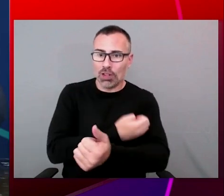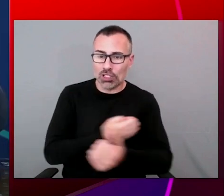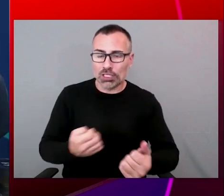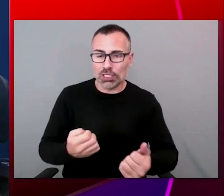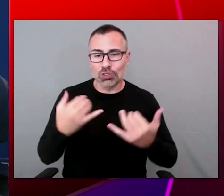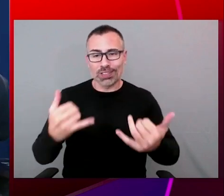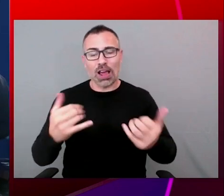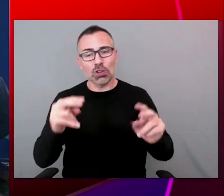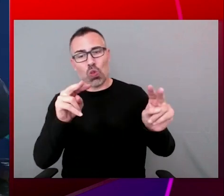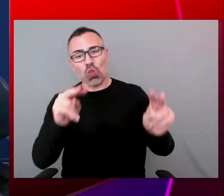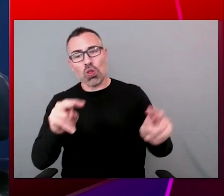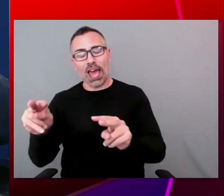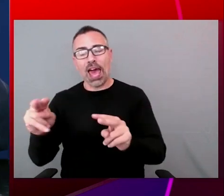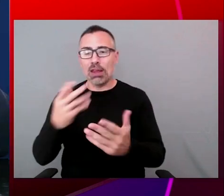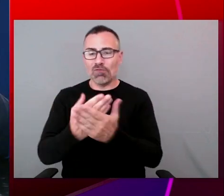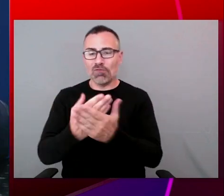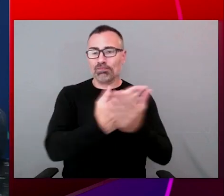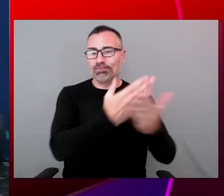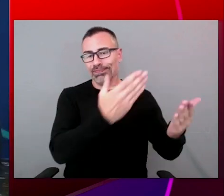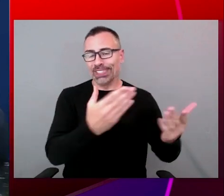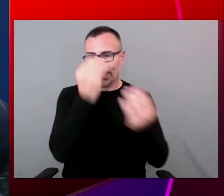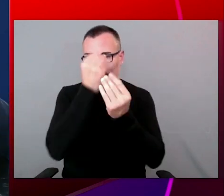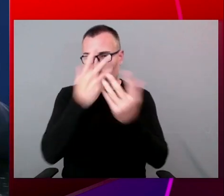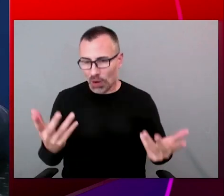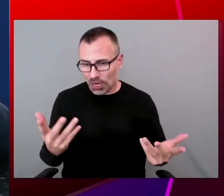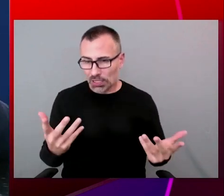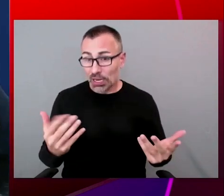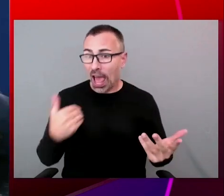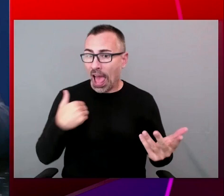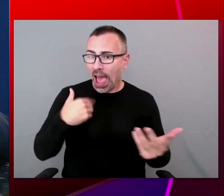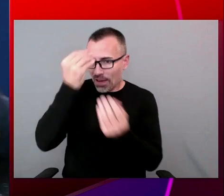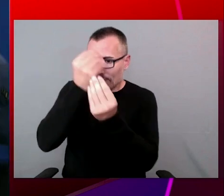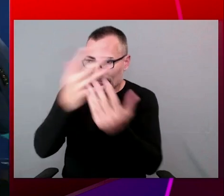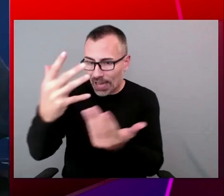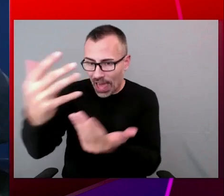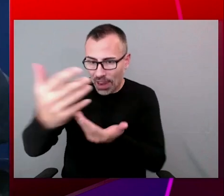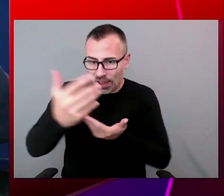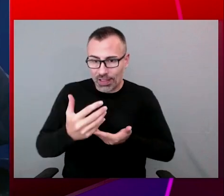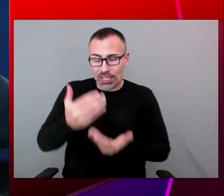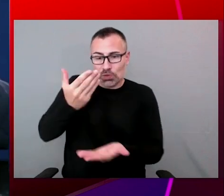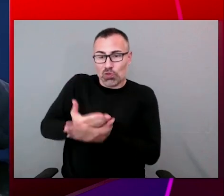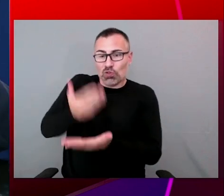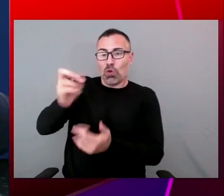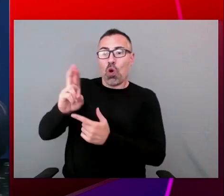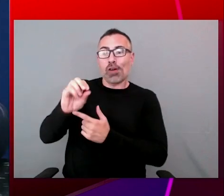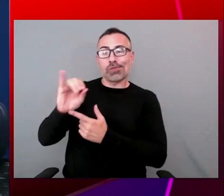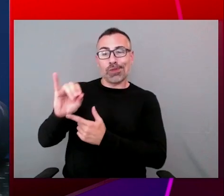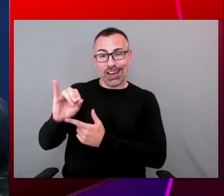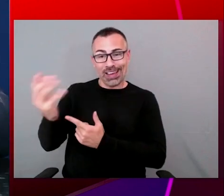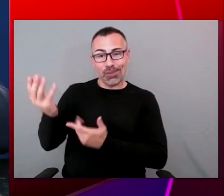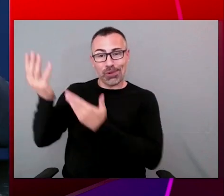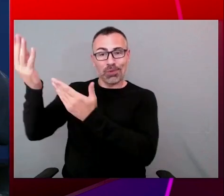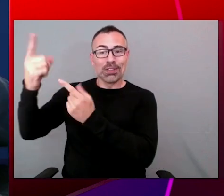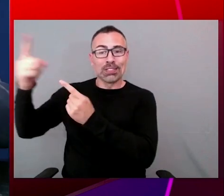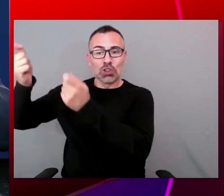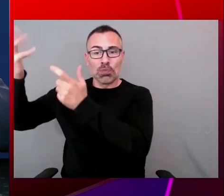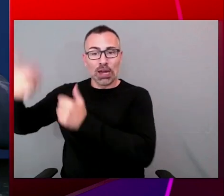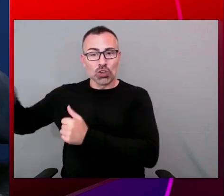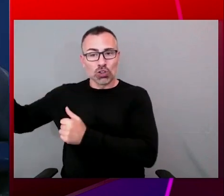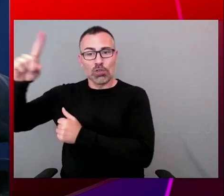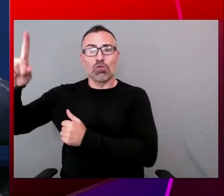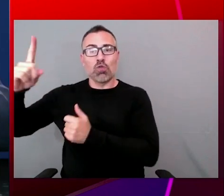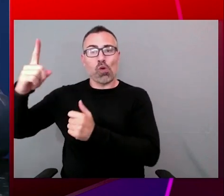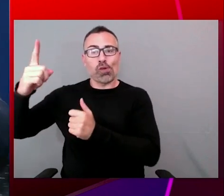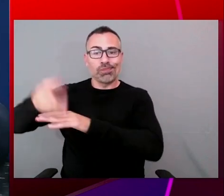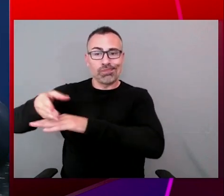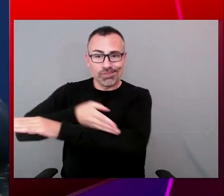what that is, get the data in there, and then have a provable ROI that our customers can then take to their management to scale out, right? So low cost,